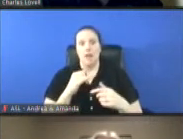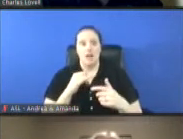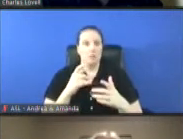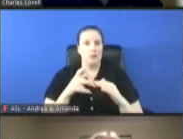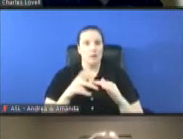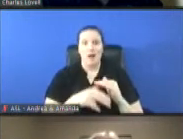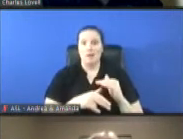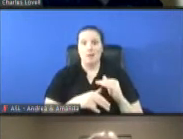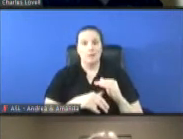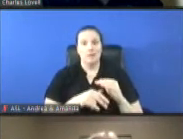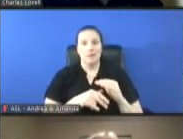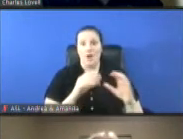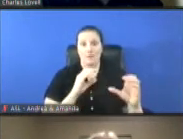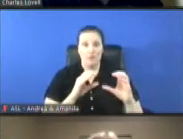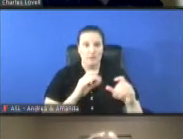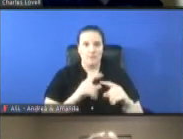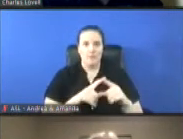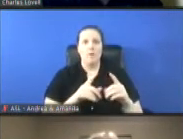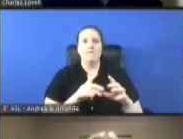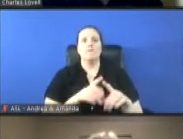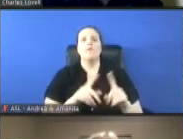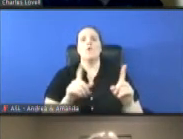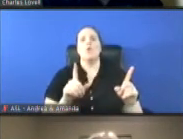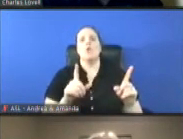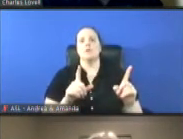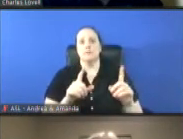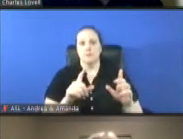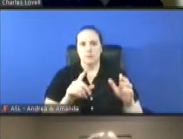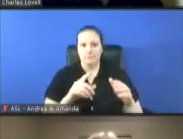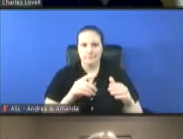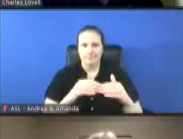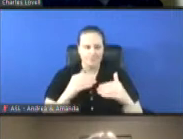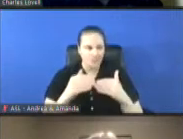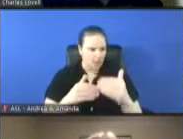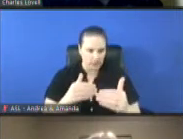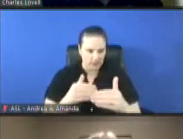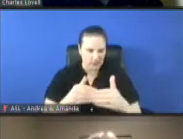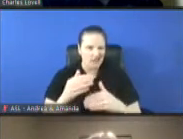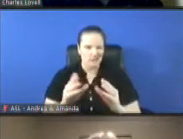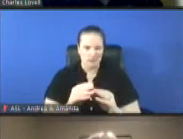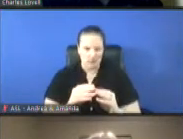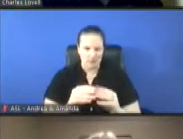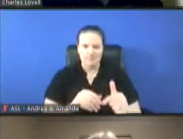cutting off conversation, but we'll be in a whole different stage of process at this next meeting.